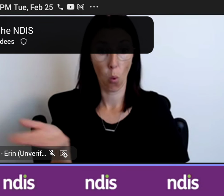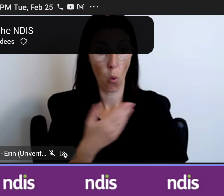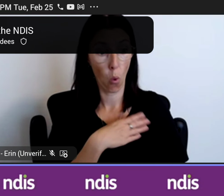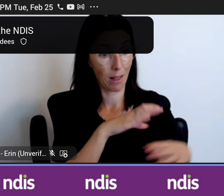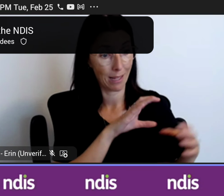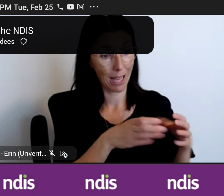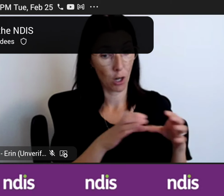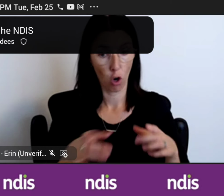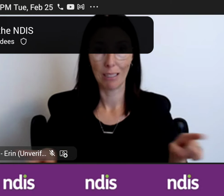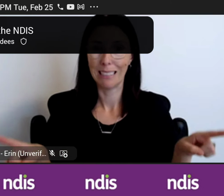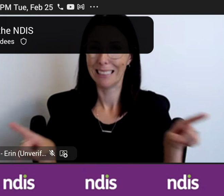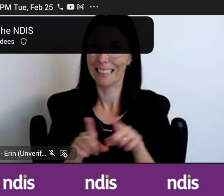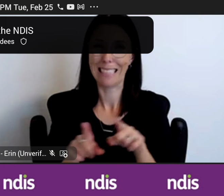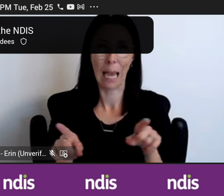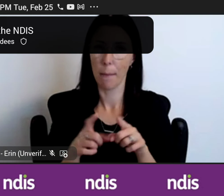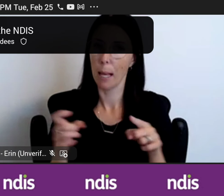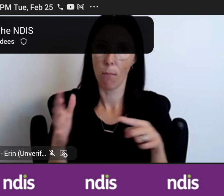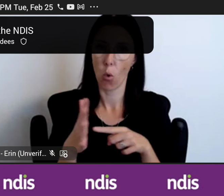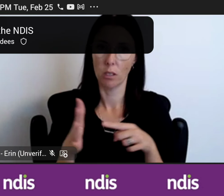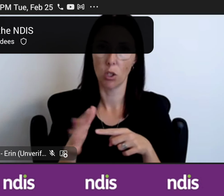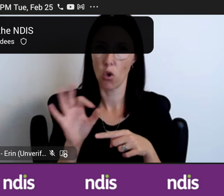more important than the other.